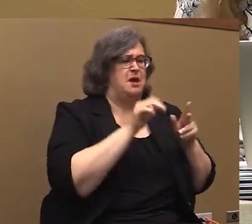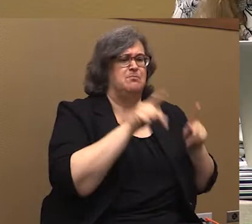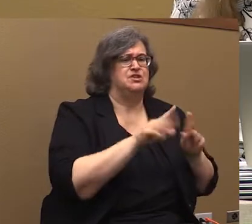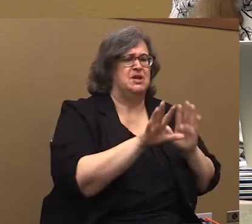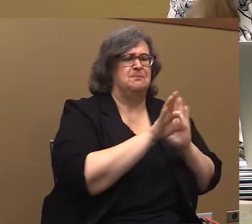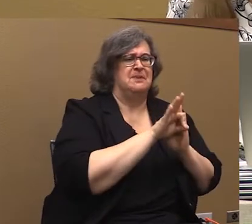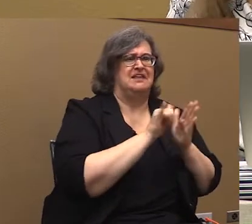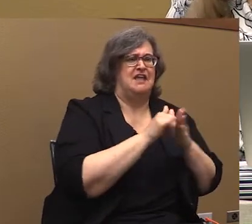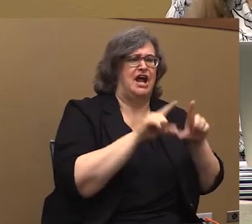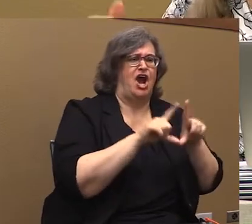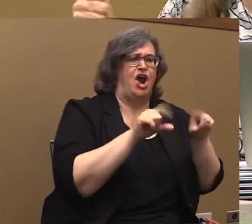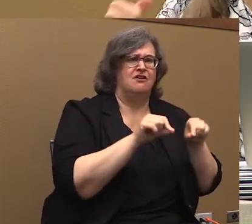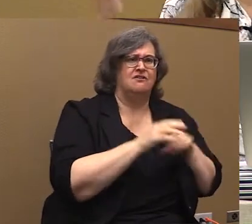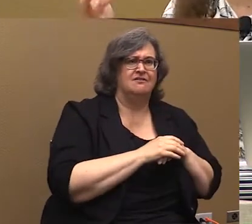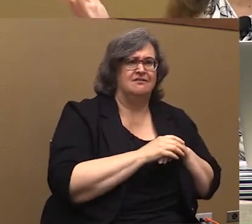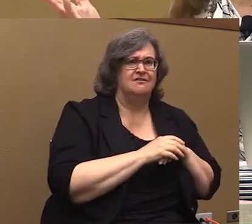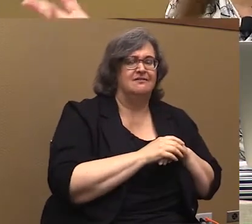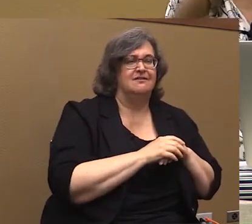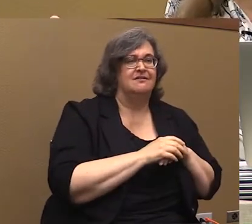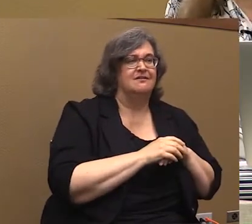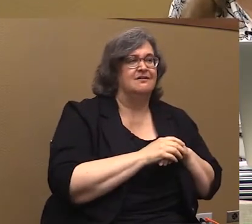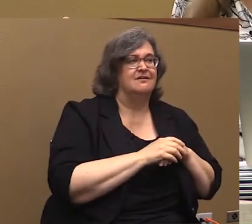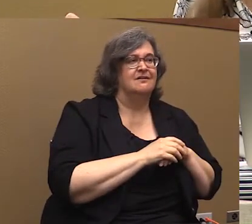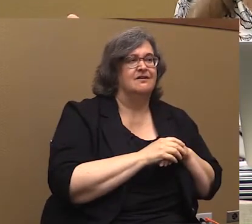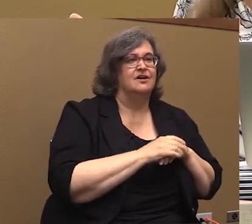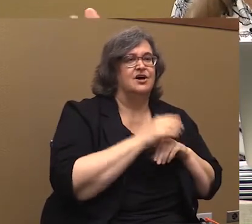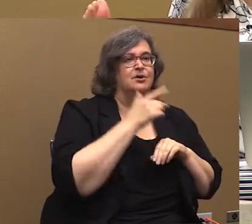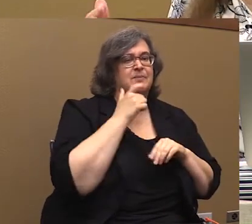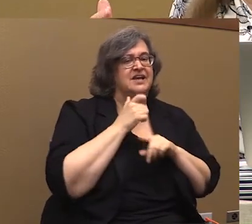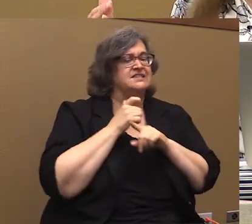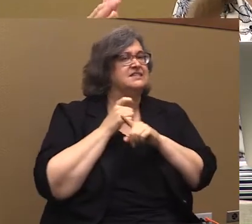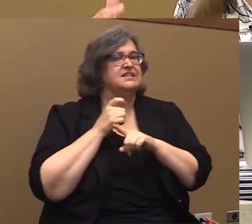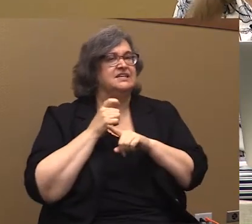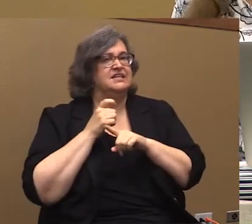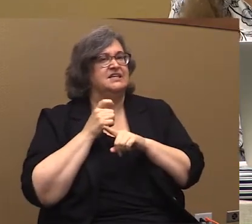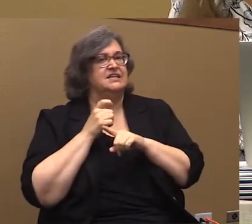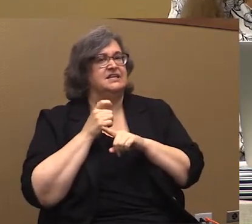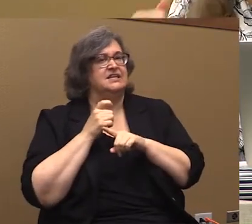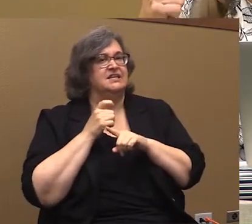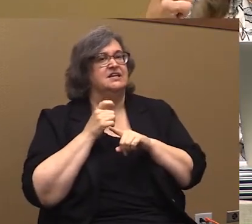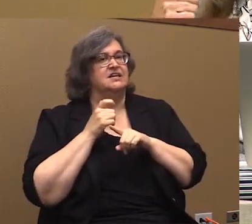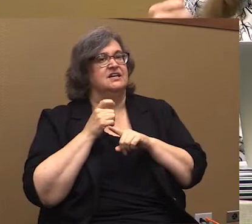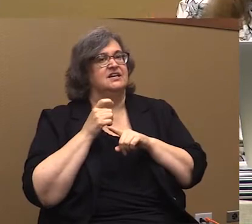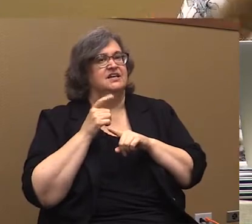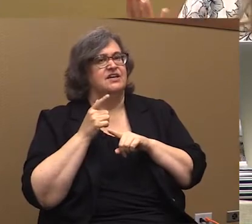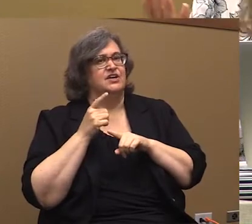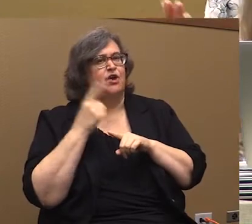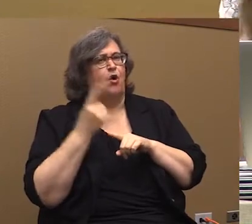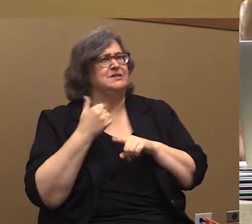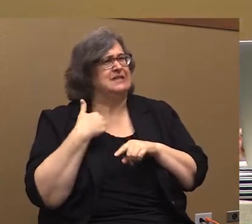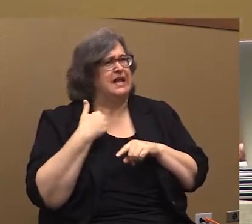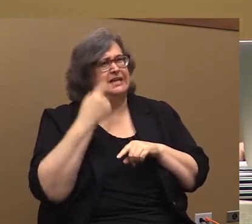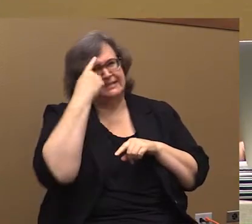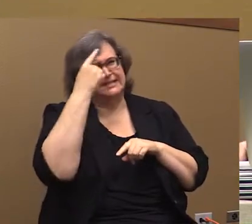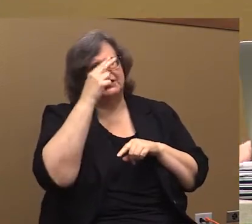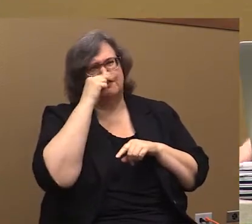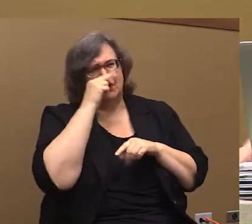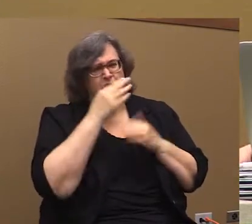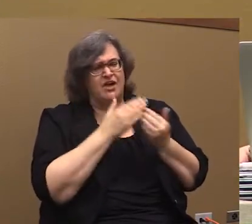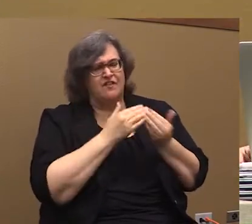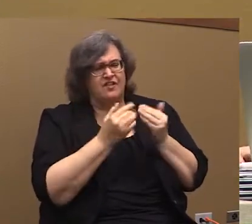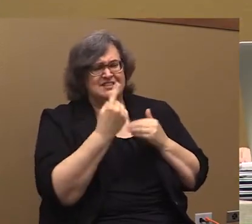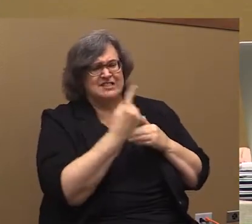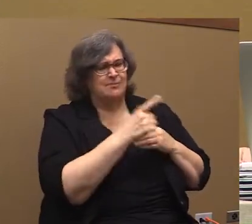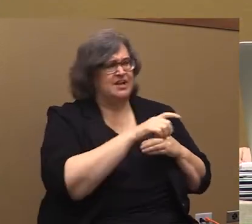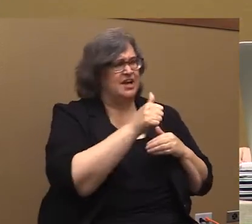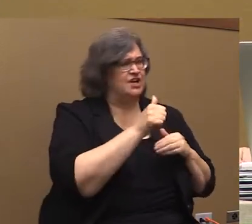know why, so-and-so picked that card. And it's just because he's got a sense of humor. He's